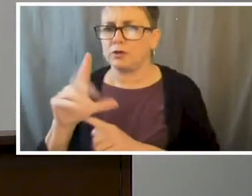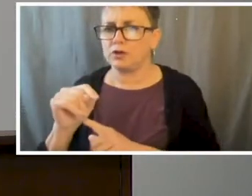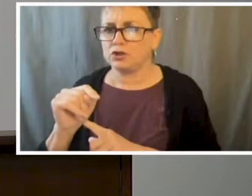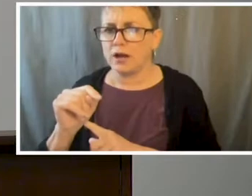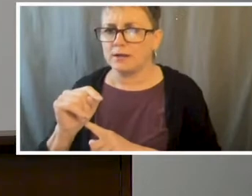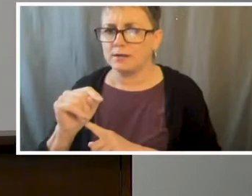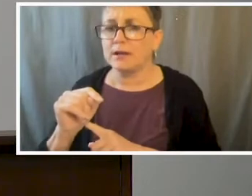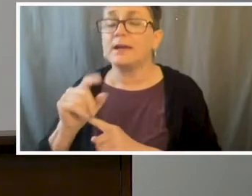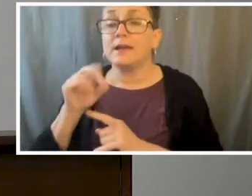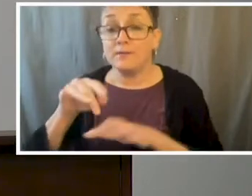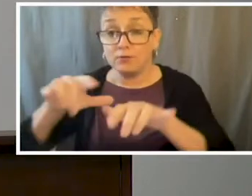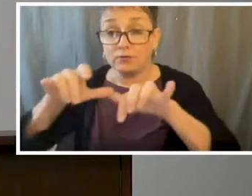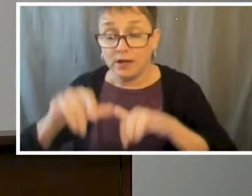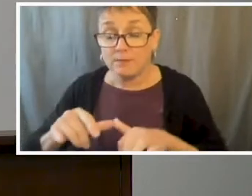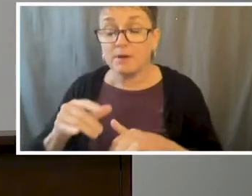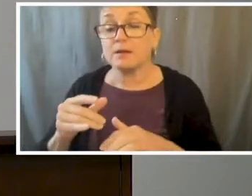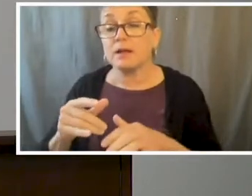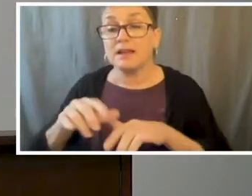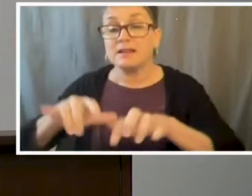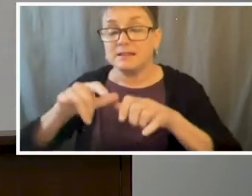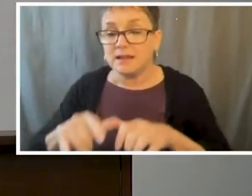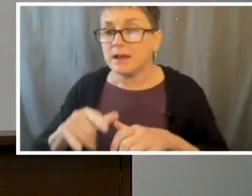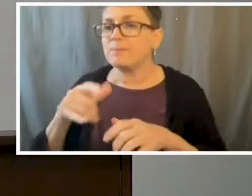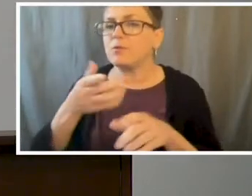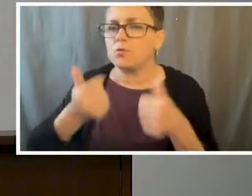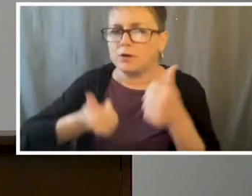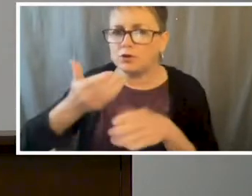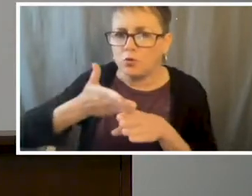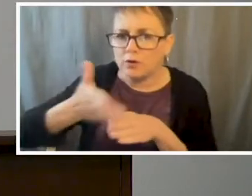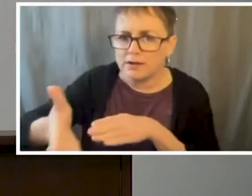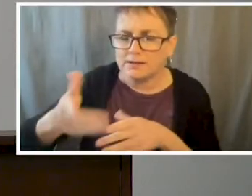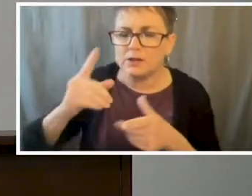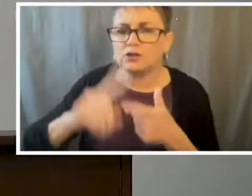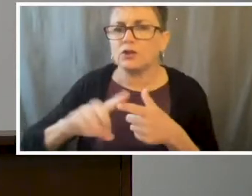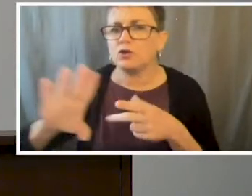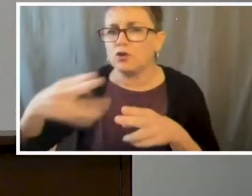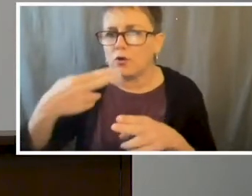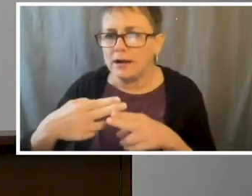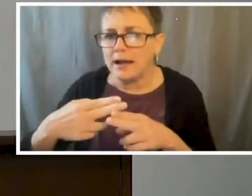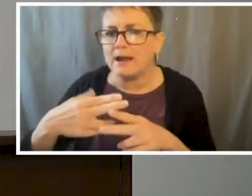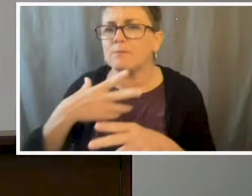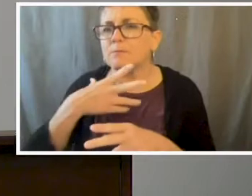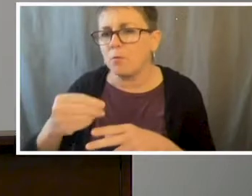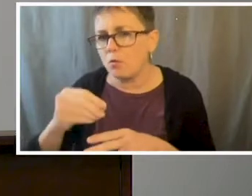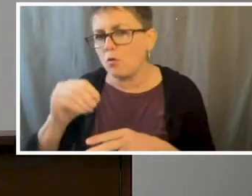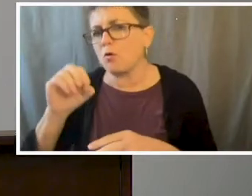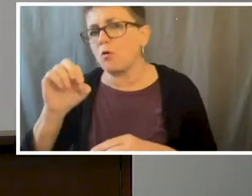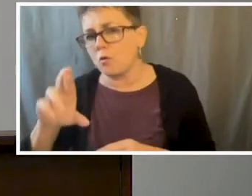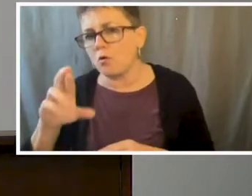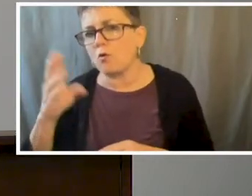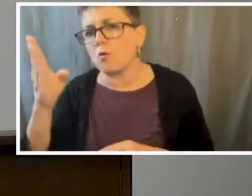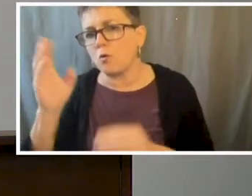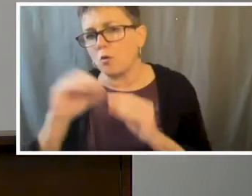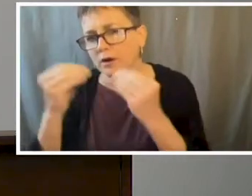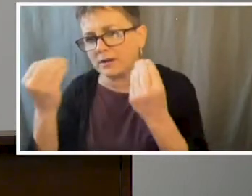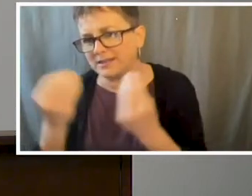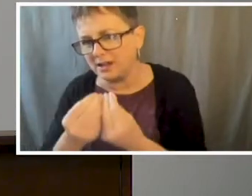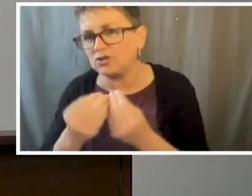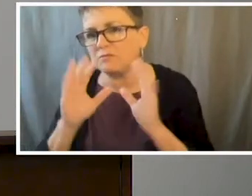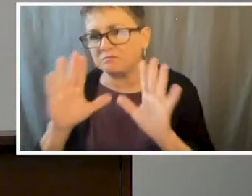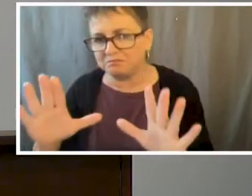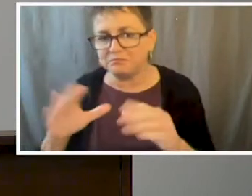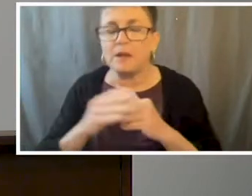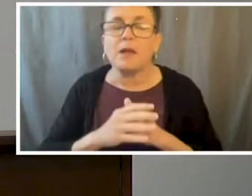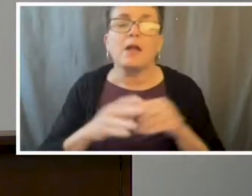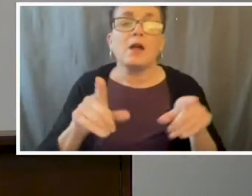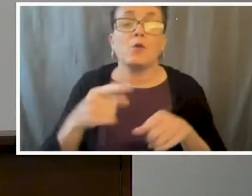name and the organization you represent, if applicable. We will address all questions before we complete